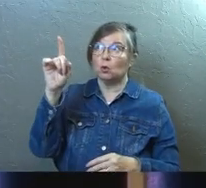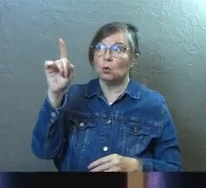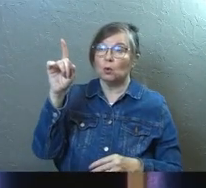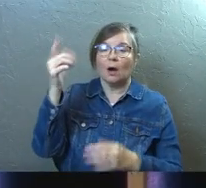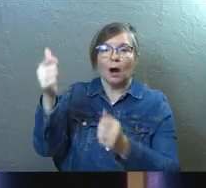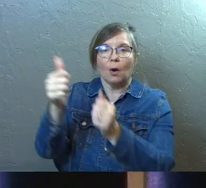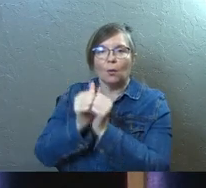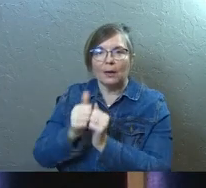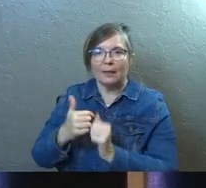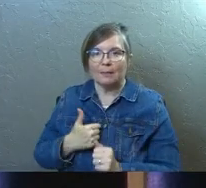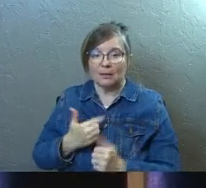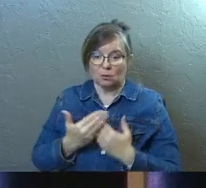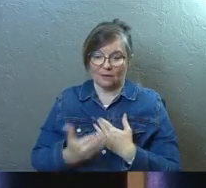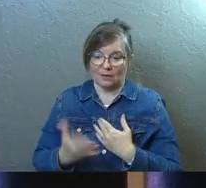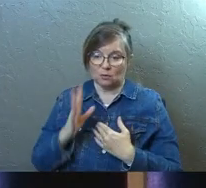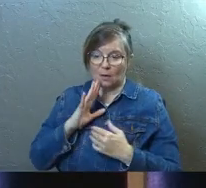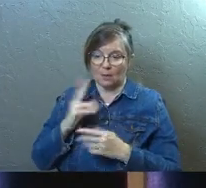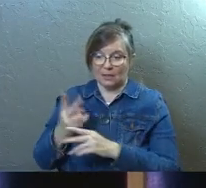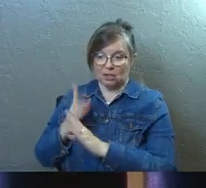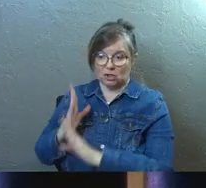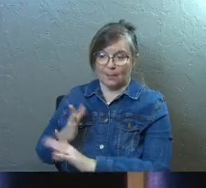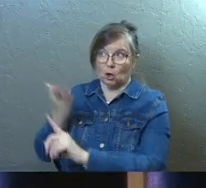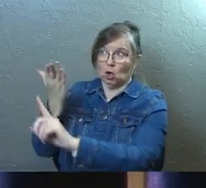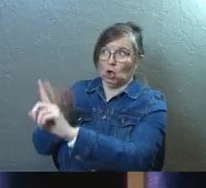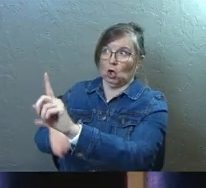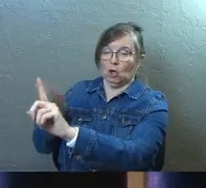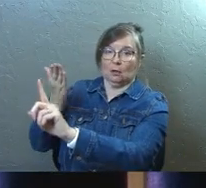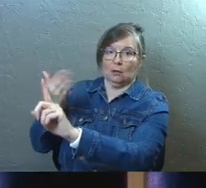me. Everything else up to this point, he was talking about the shepherd.